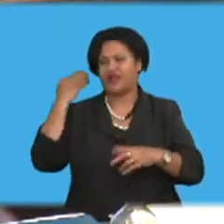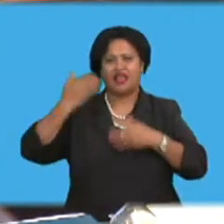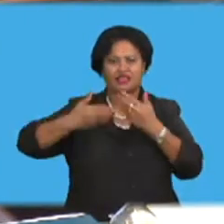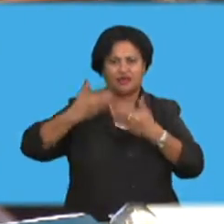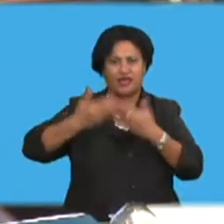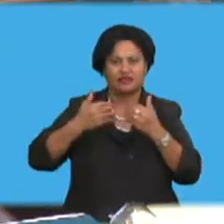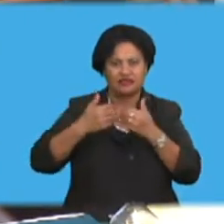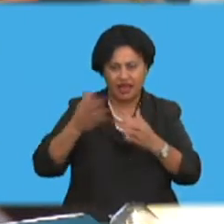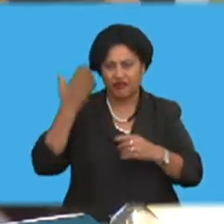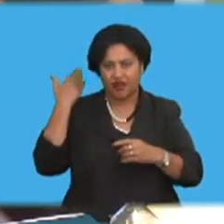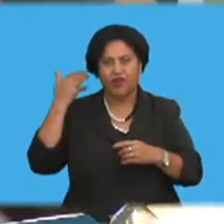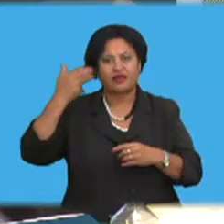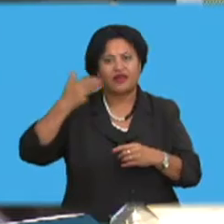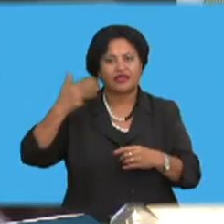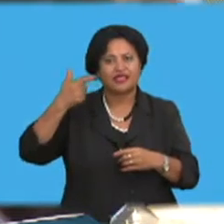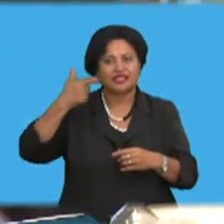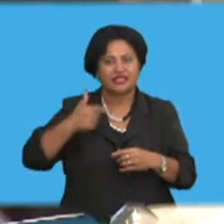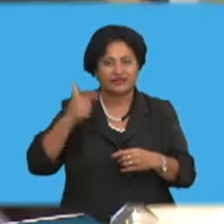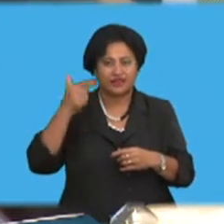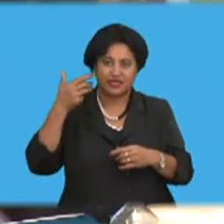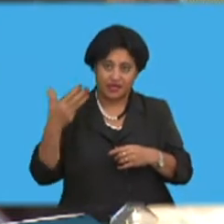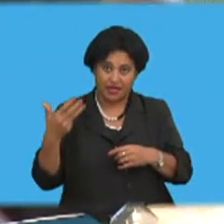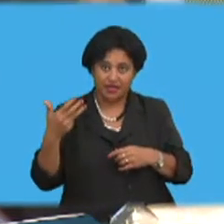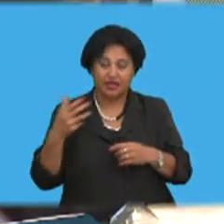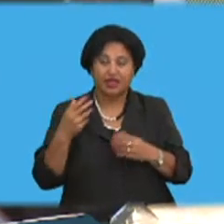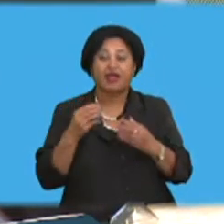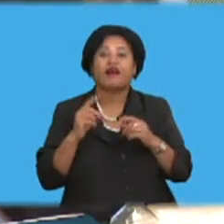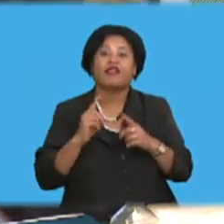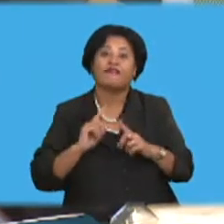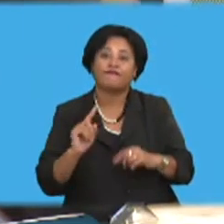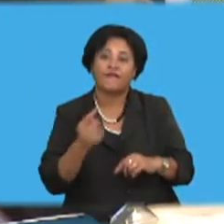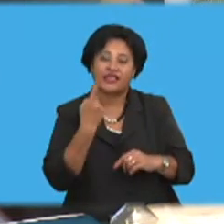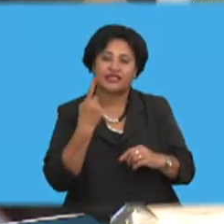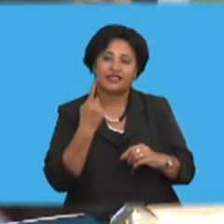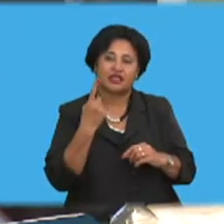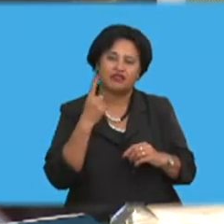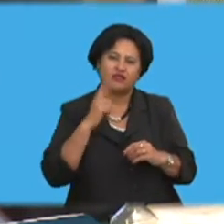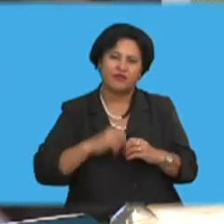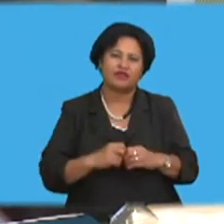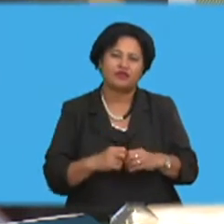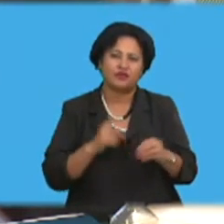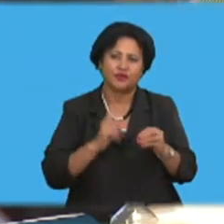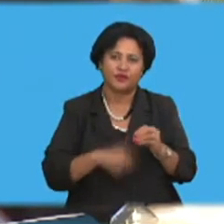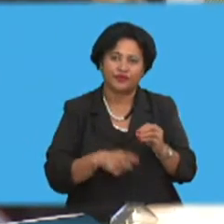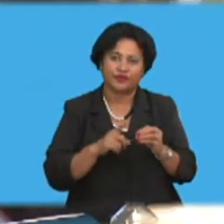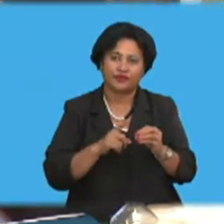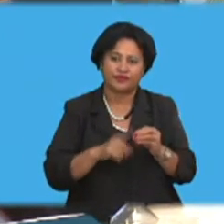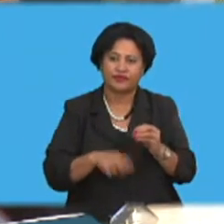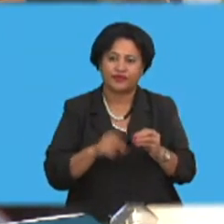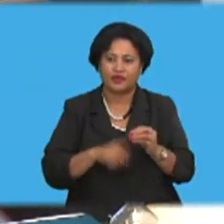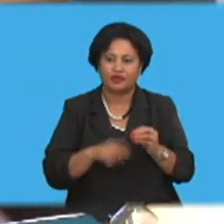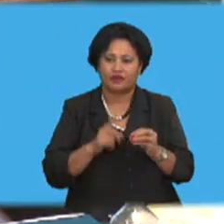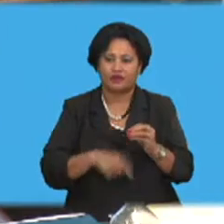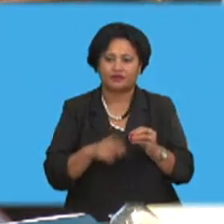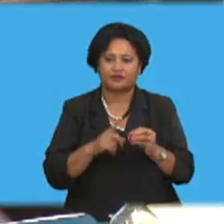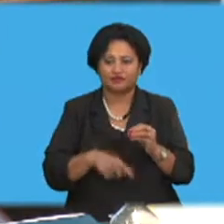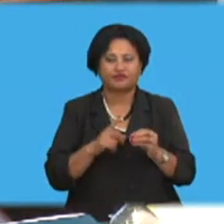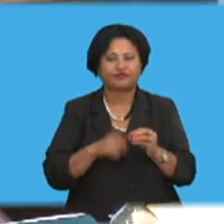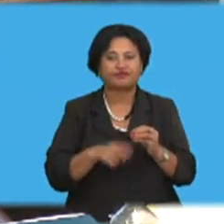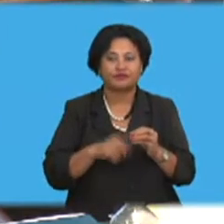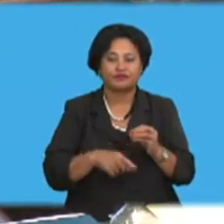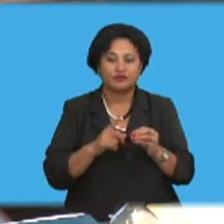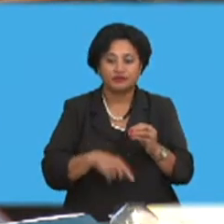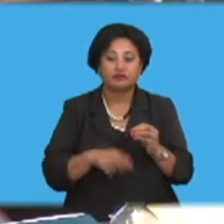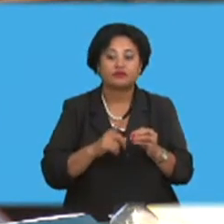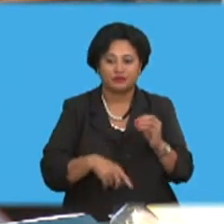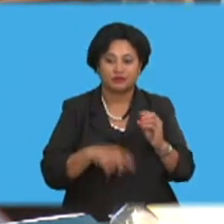In which we released the first tomato variety that was named Alton, and then a bean variety,